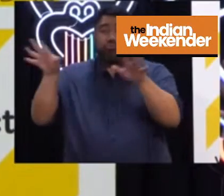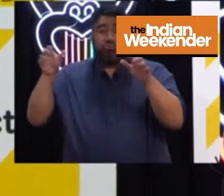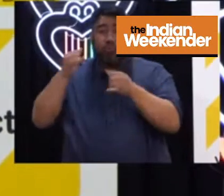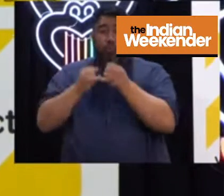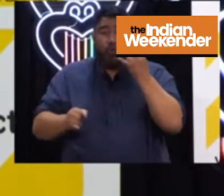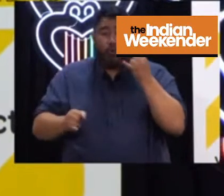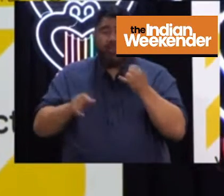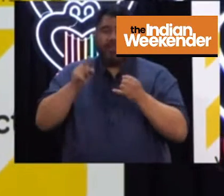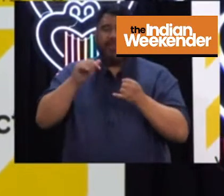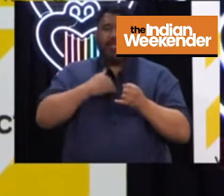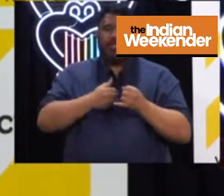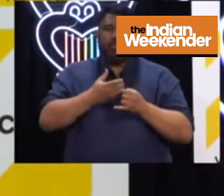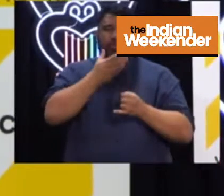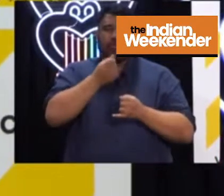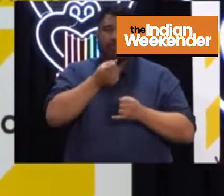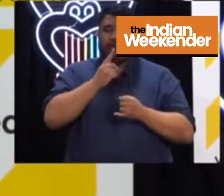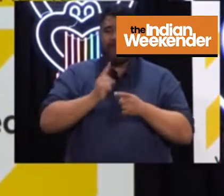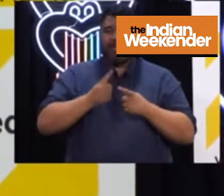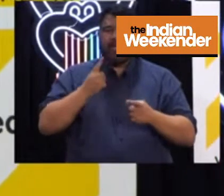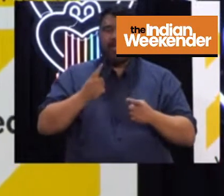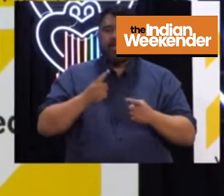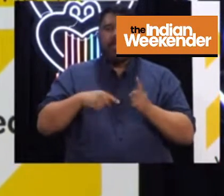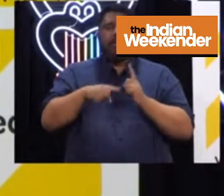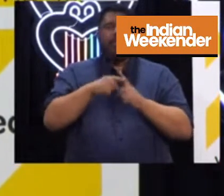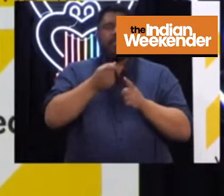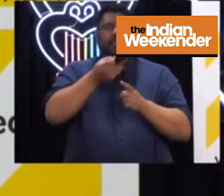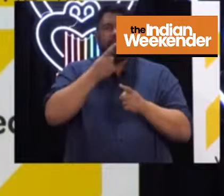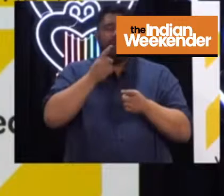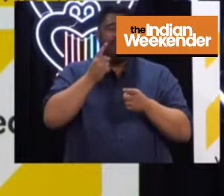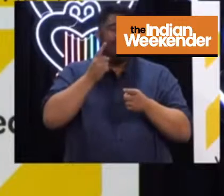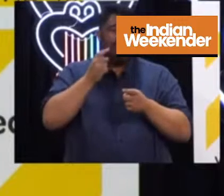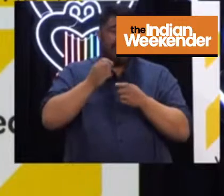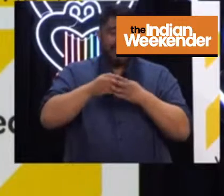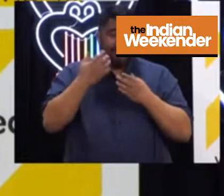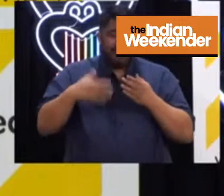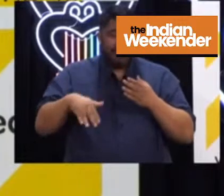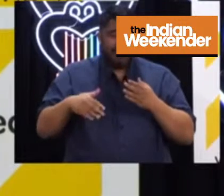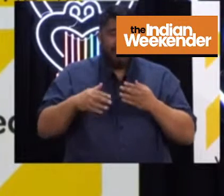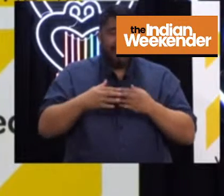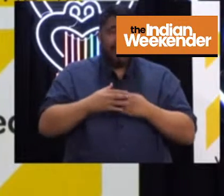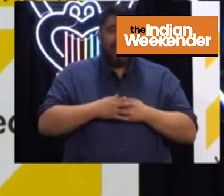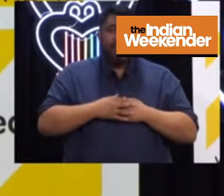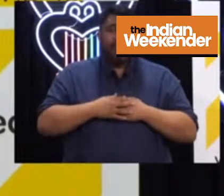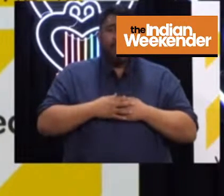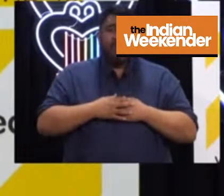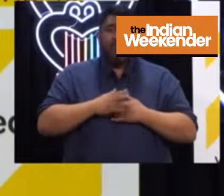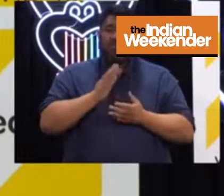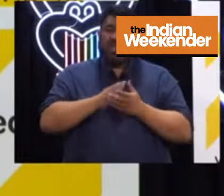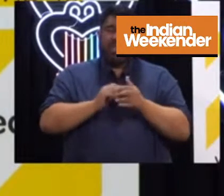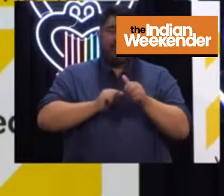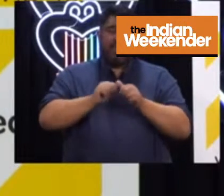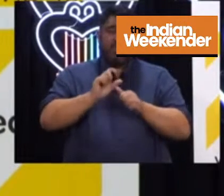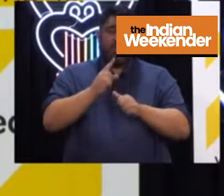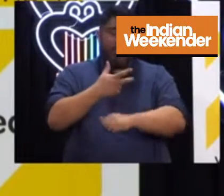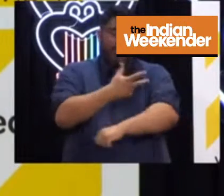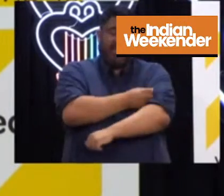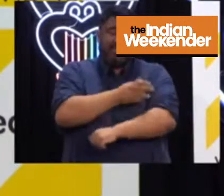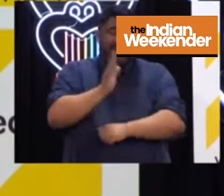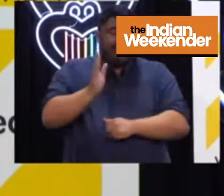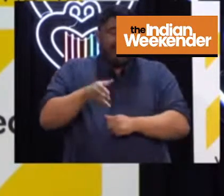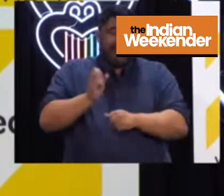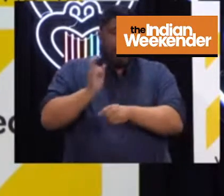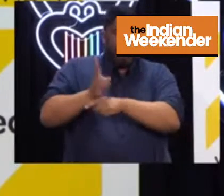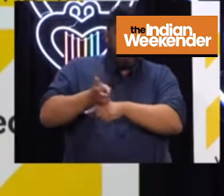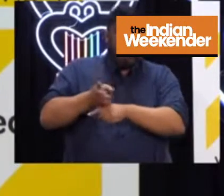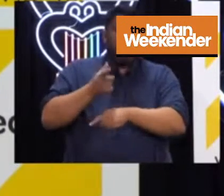and enormously expensive, and still waiting for someone who has COVID and then is being treated. The best thing we can still do is vaccinate.